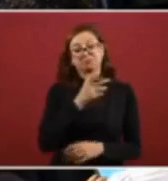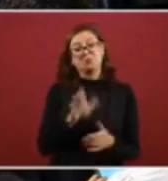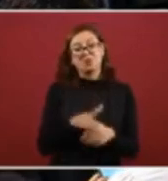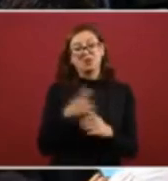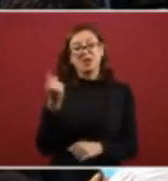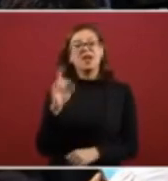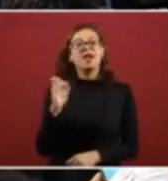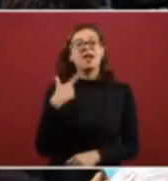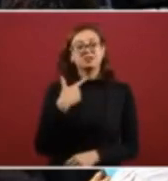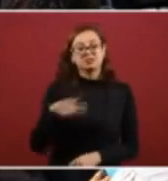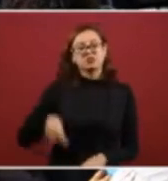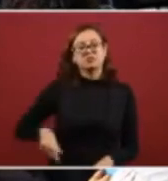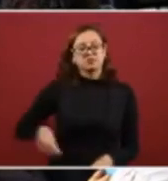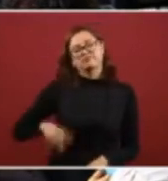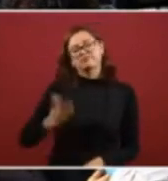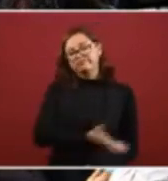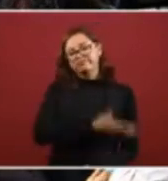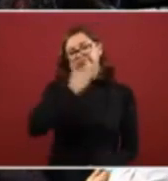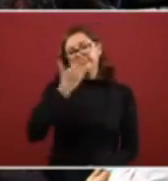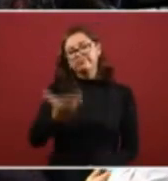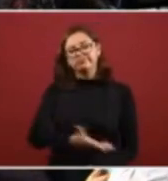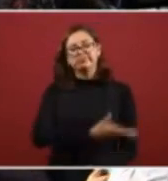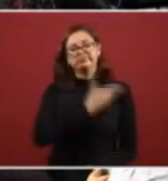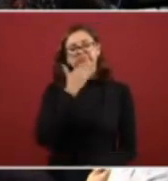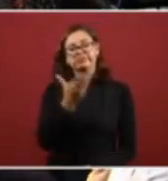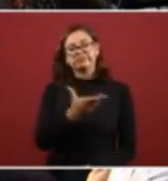like it was a custom at that time.